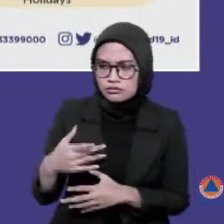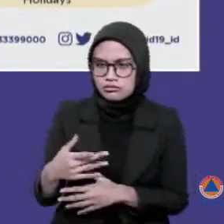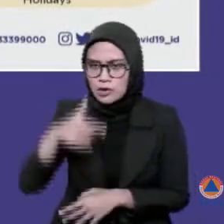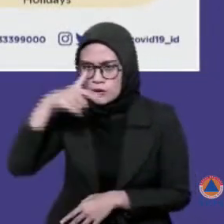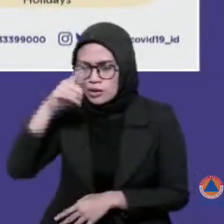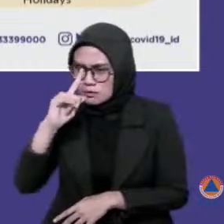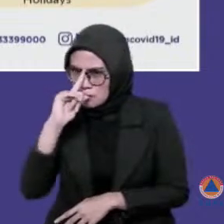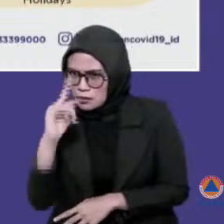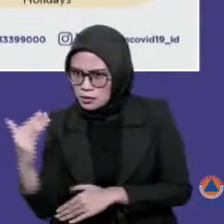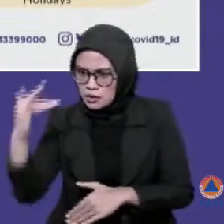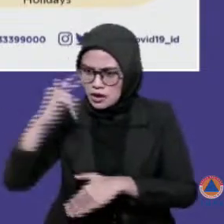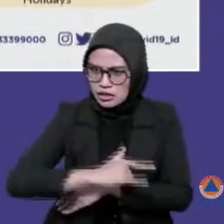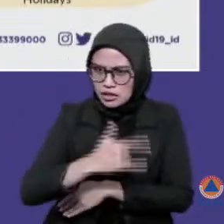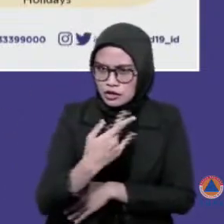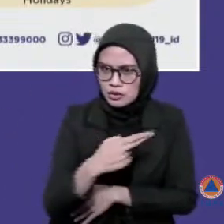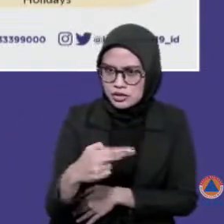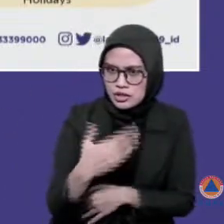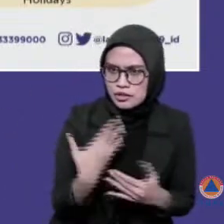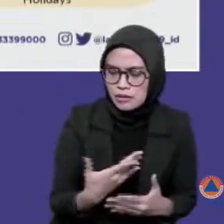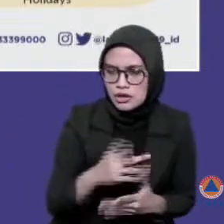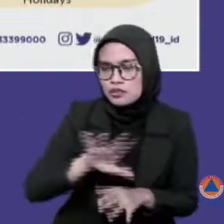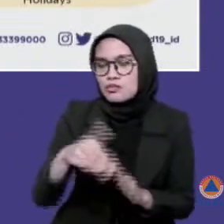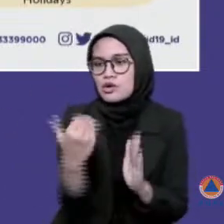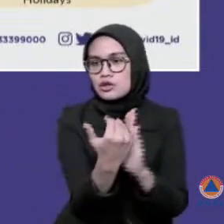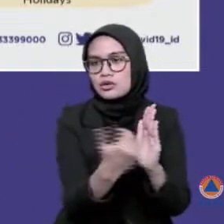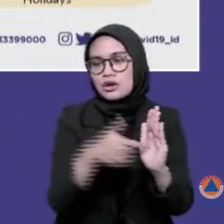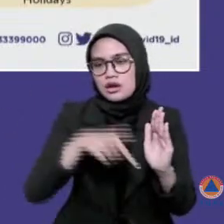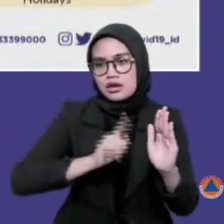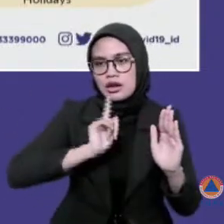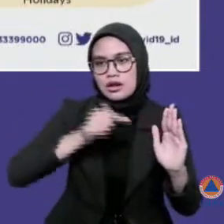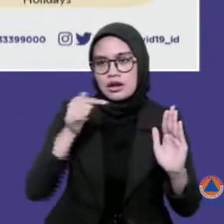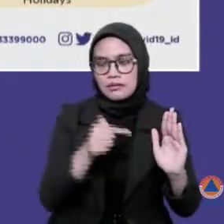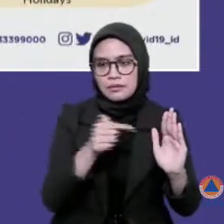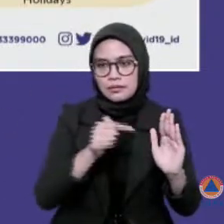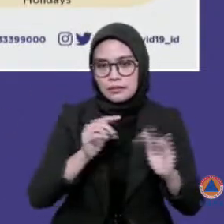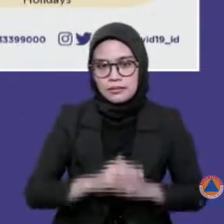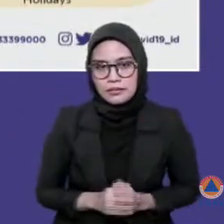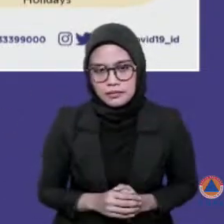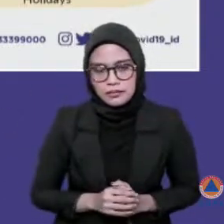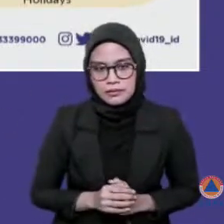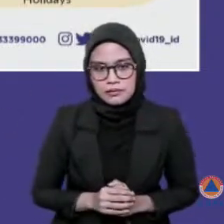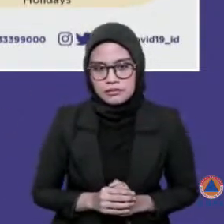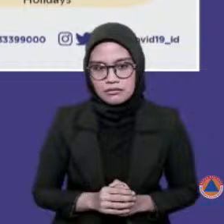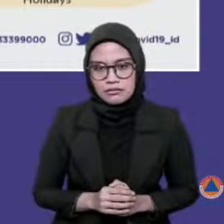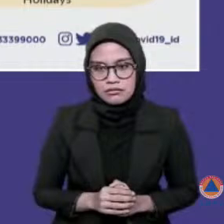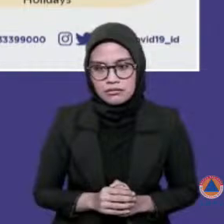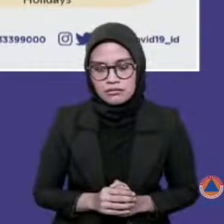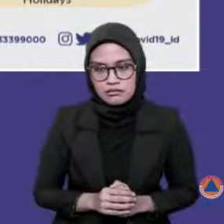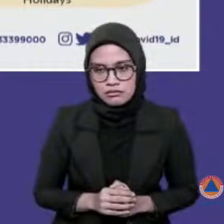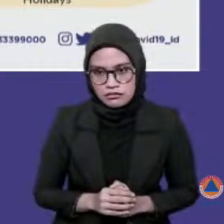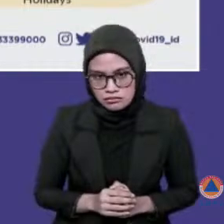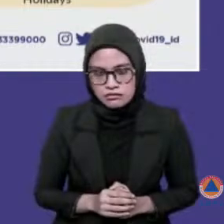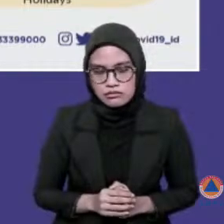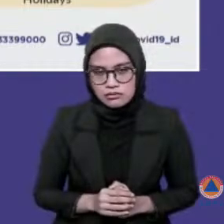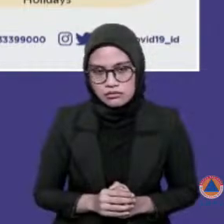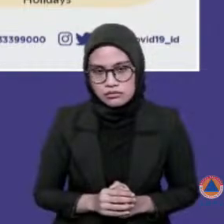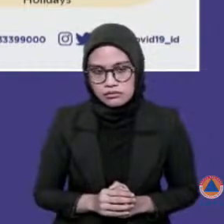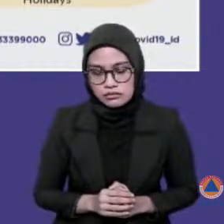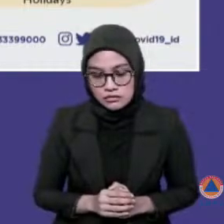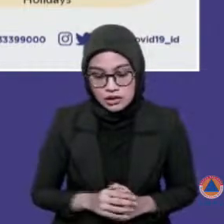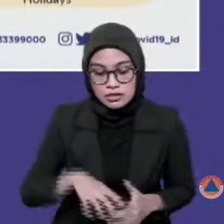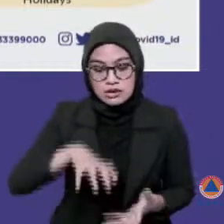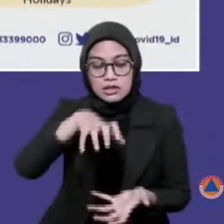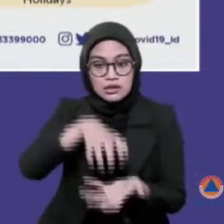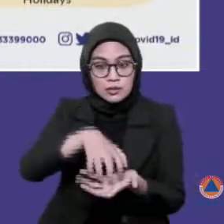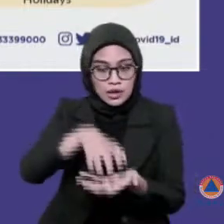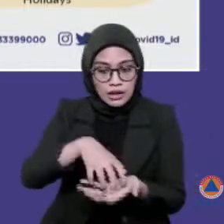are adapted to increasing local mobility. Limiting domestic mobility with strict health